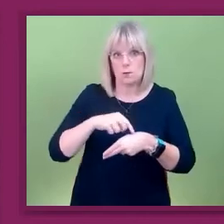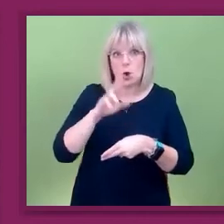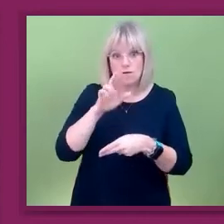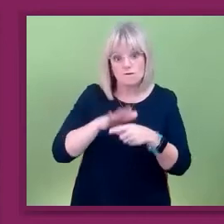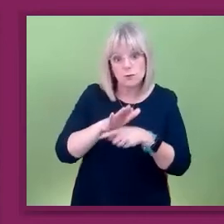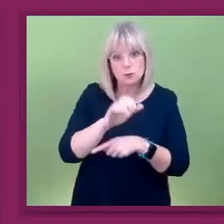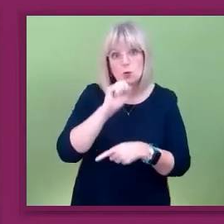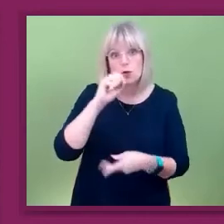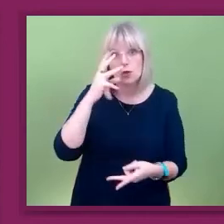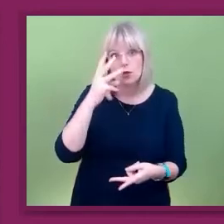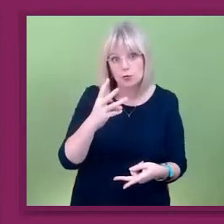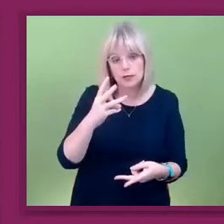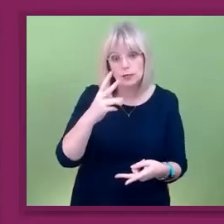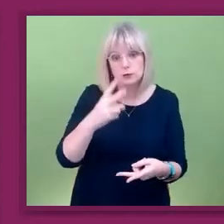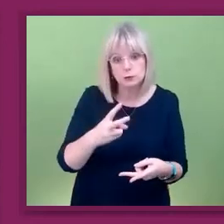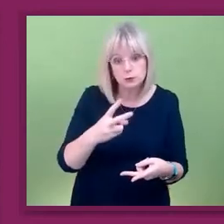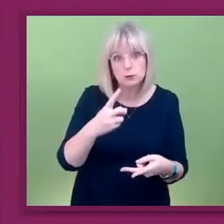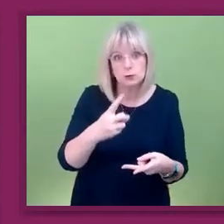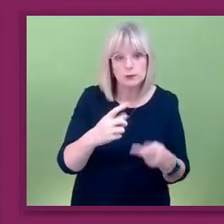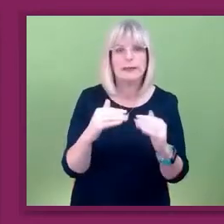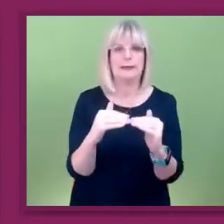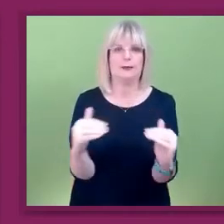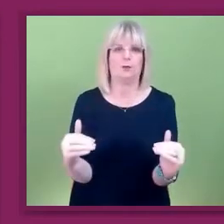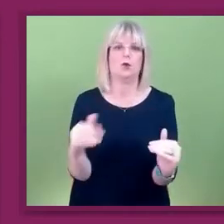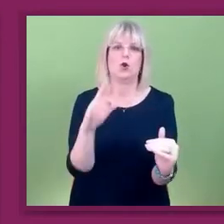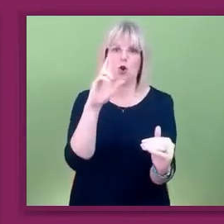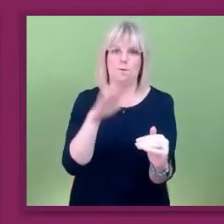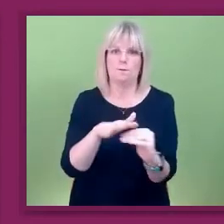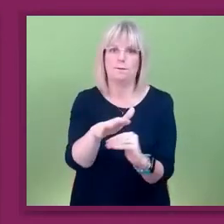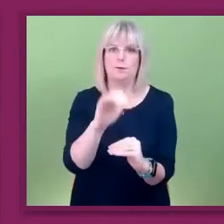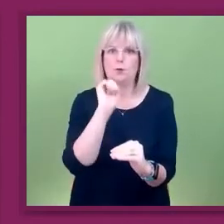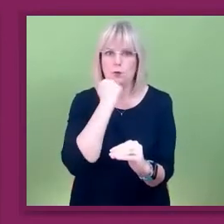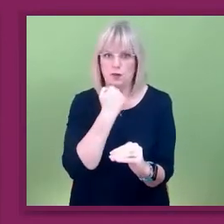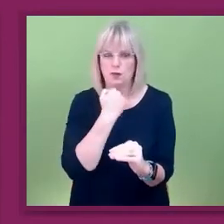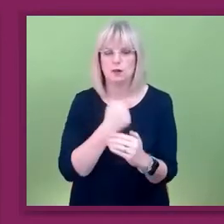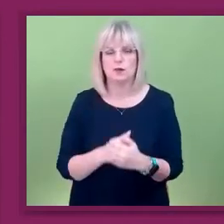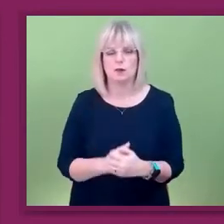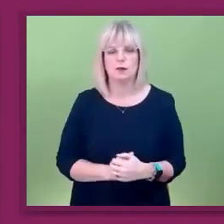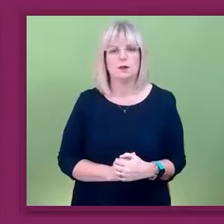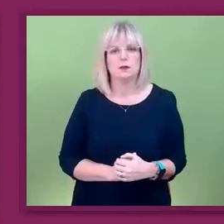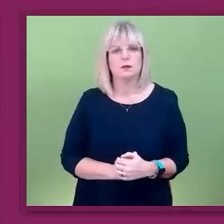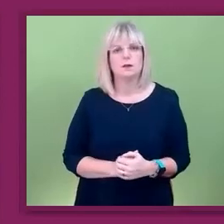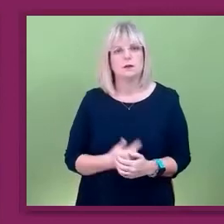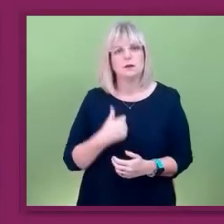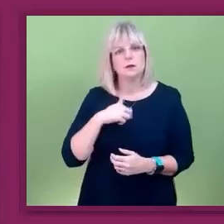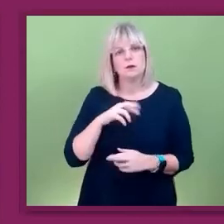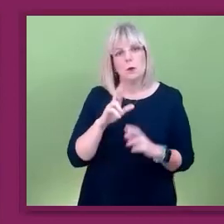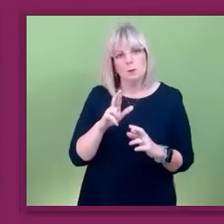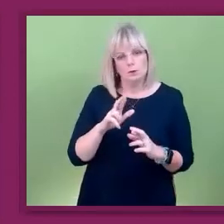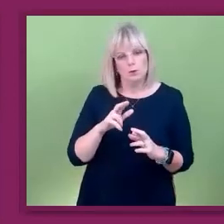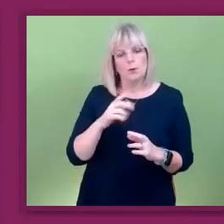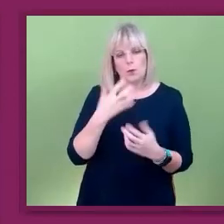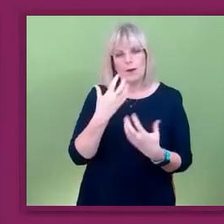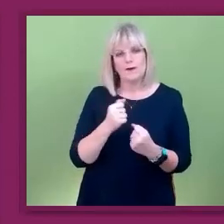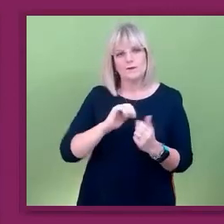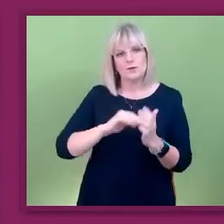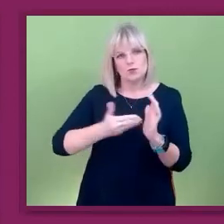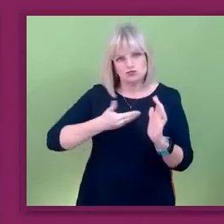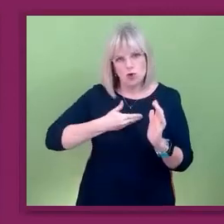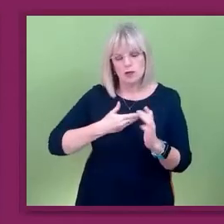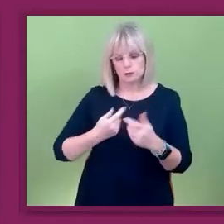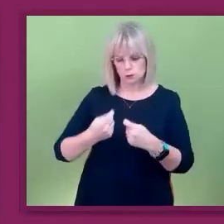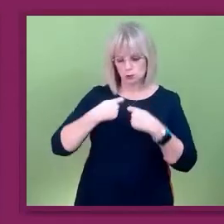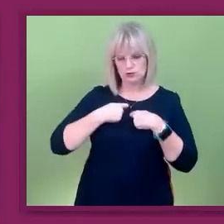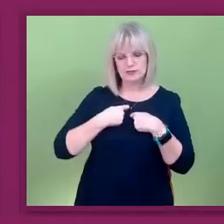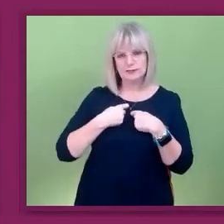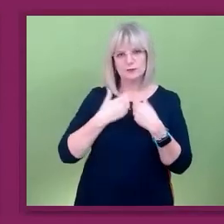be any more disparities. We are hoping that we have the right to be treated with dignity and respect, the right